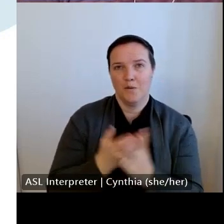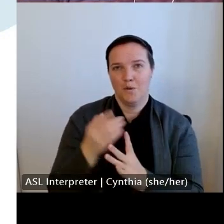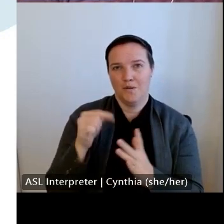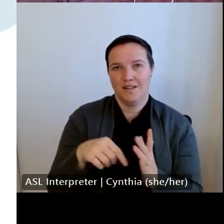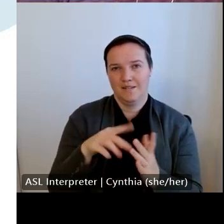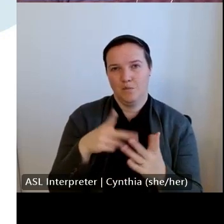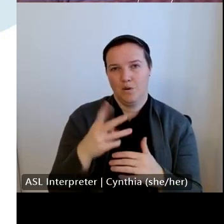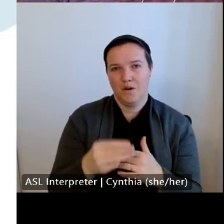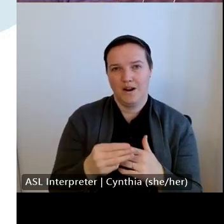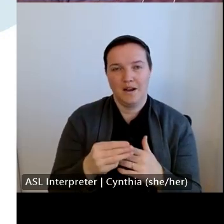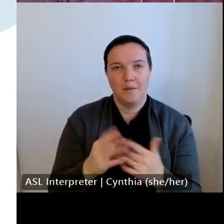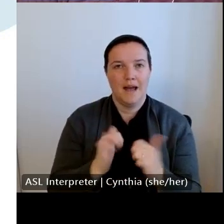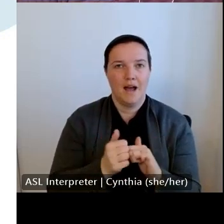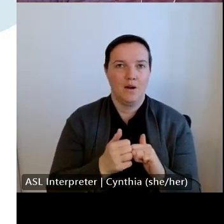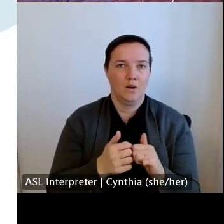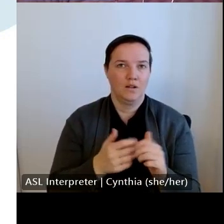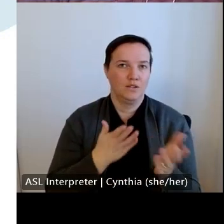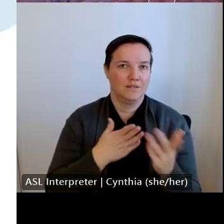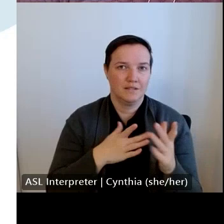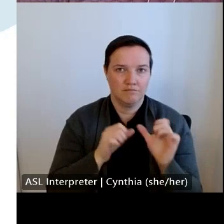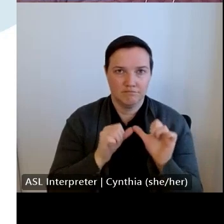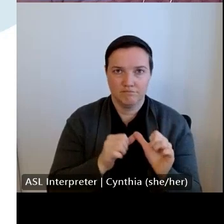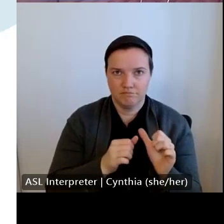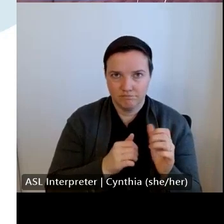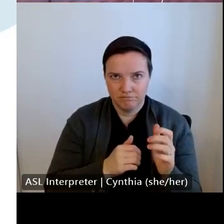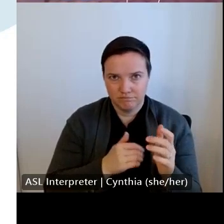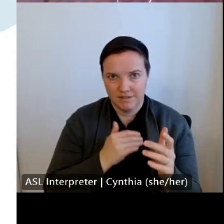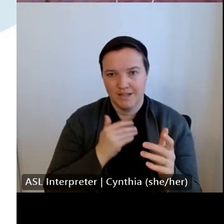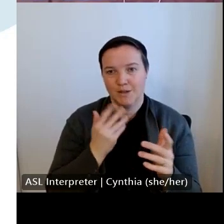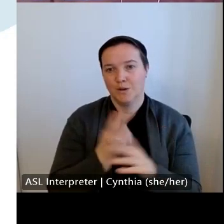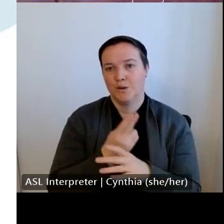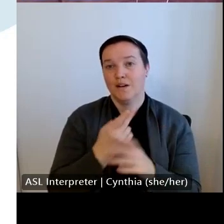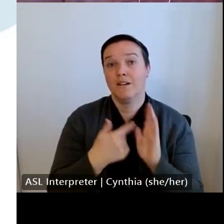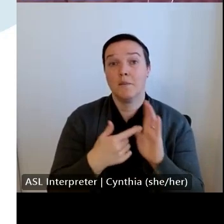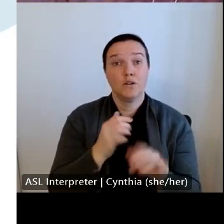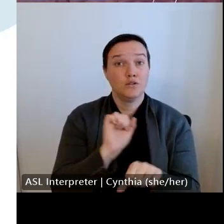with ongoing services such as job coaching,